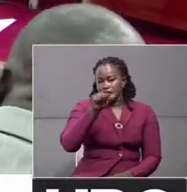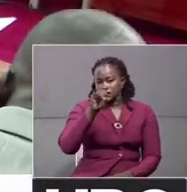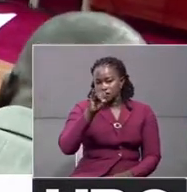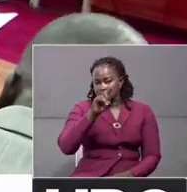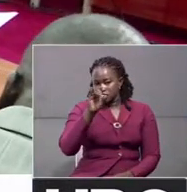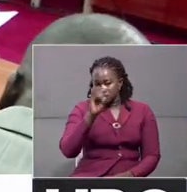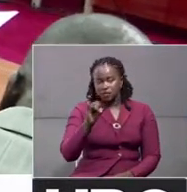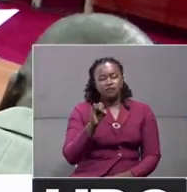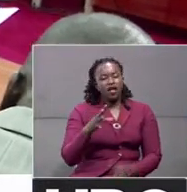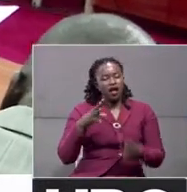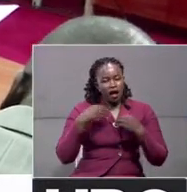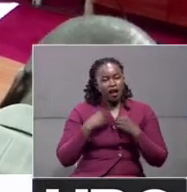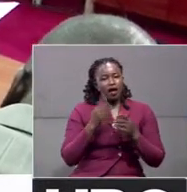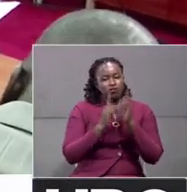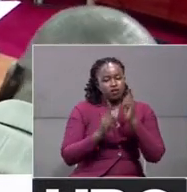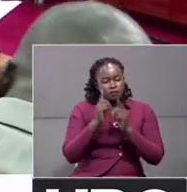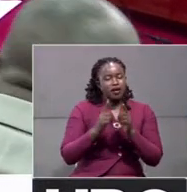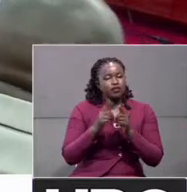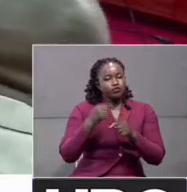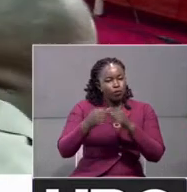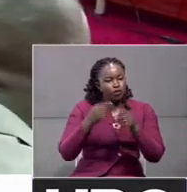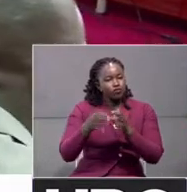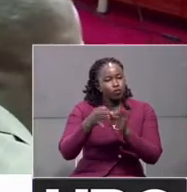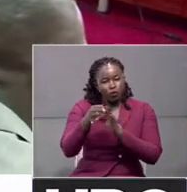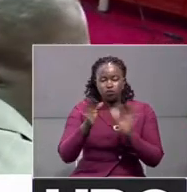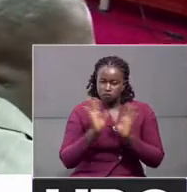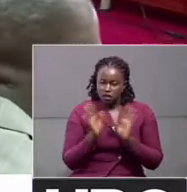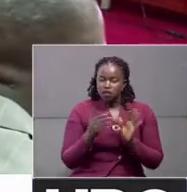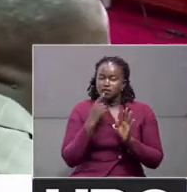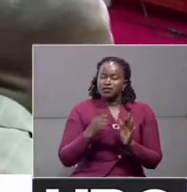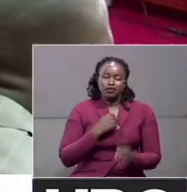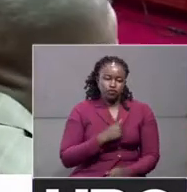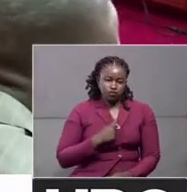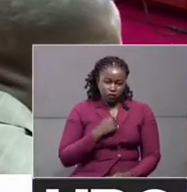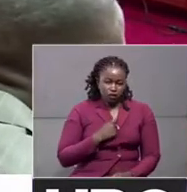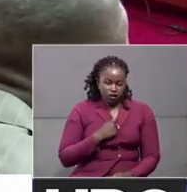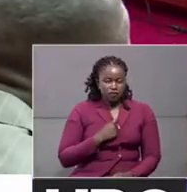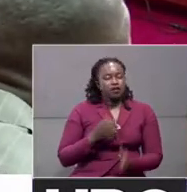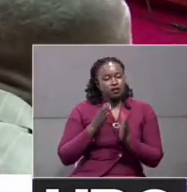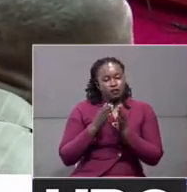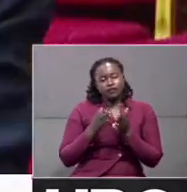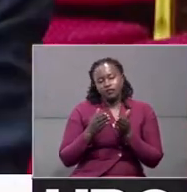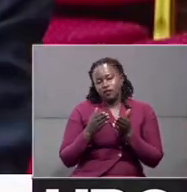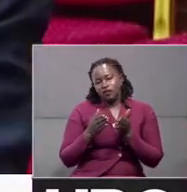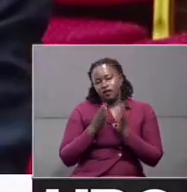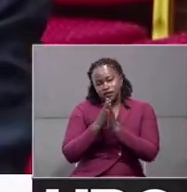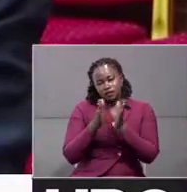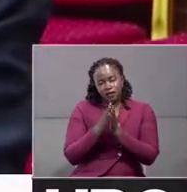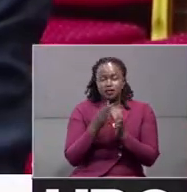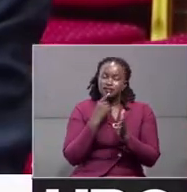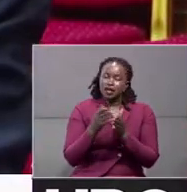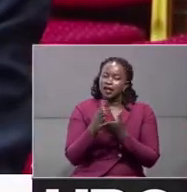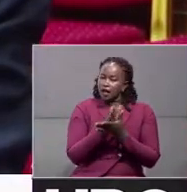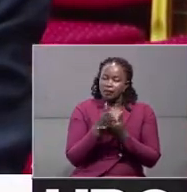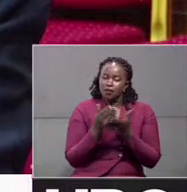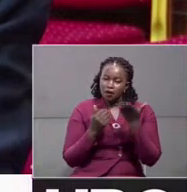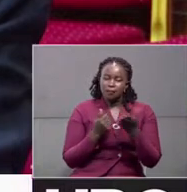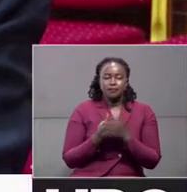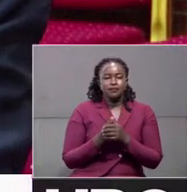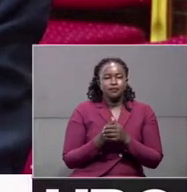debate to prolong, apologizing to the MPs for what he described as a lacuna. There is some anomaly